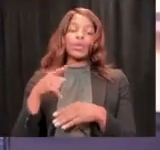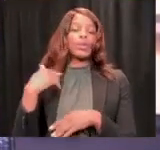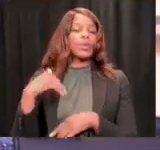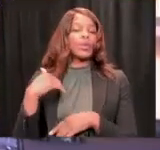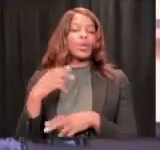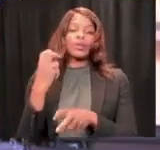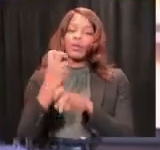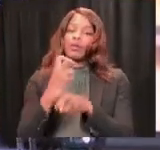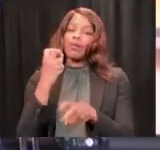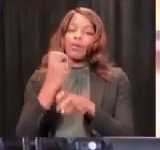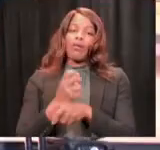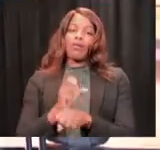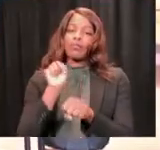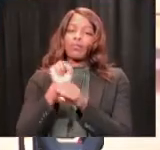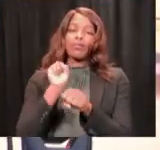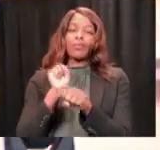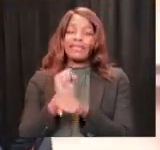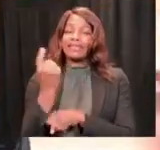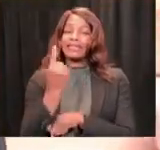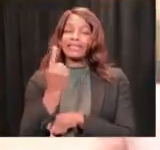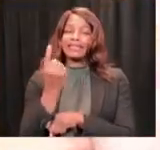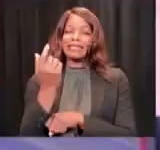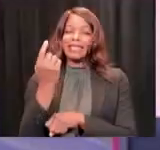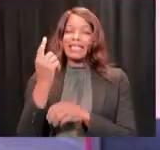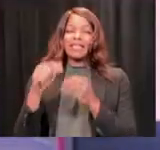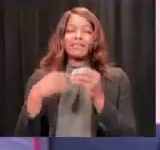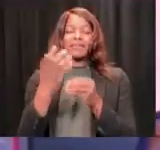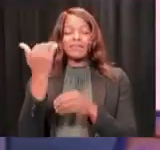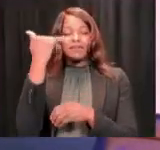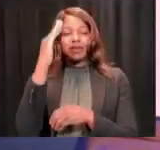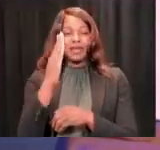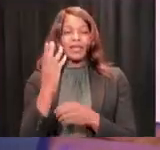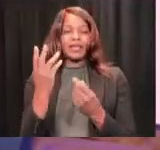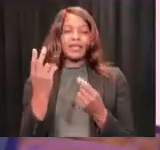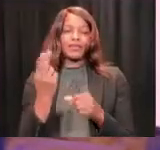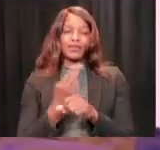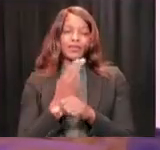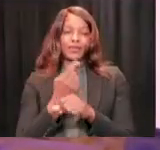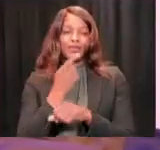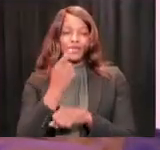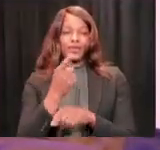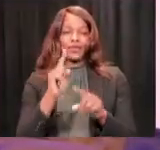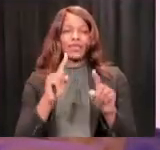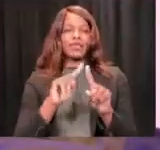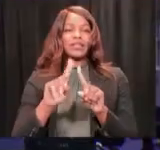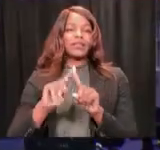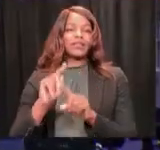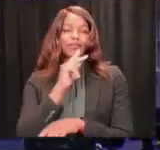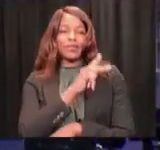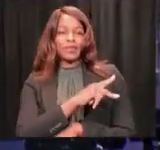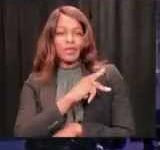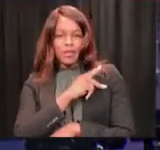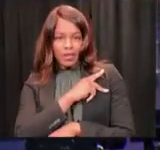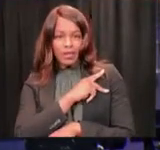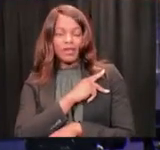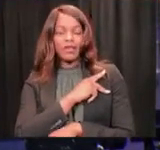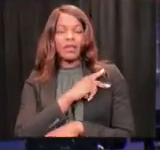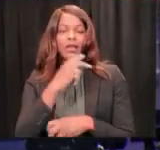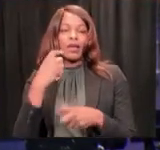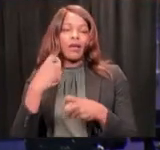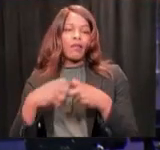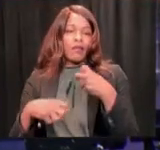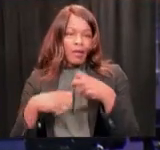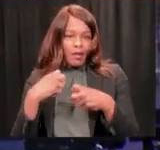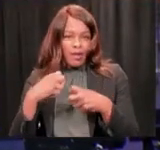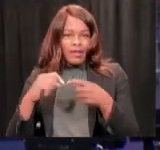relationship will be, right? It is something about what God has to do through the different personalities and the different issues and the